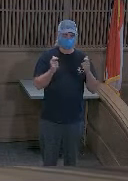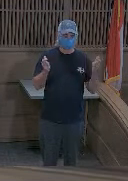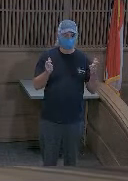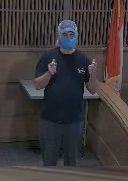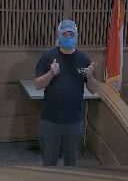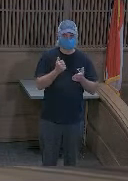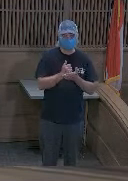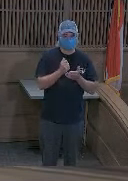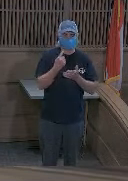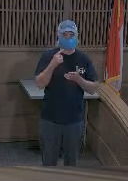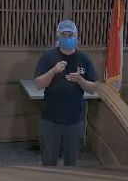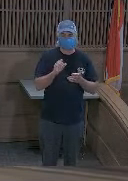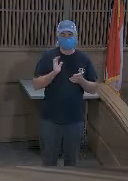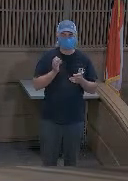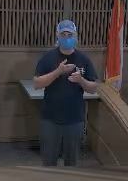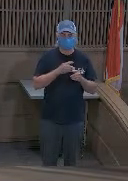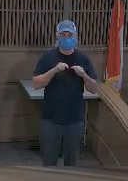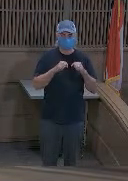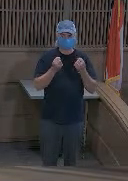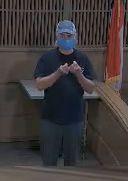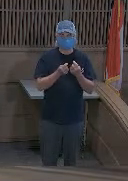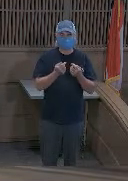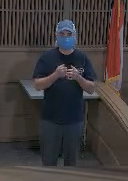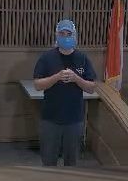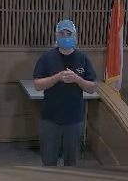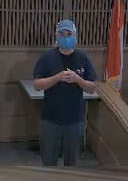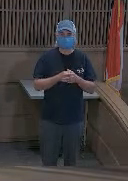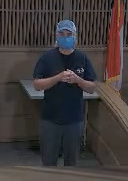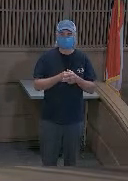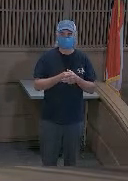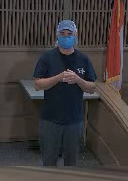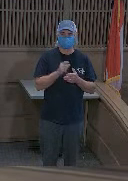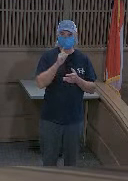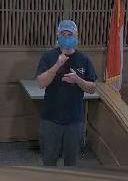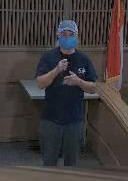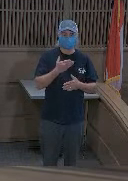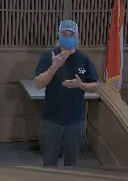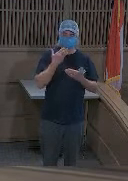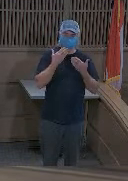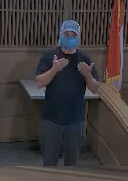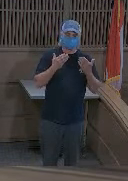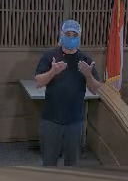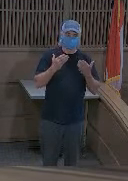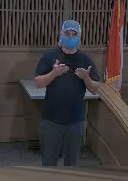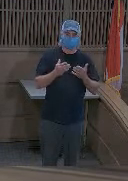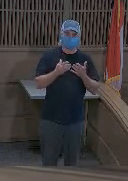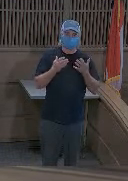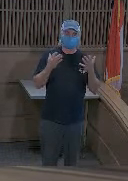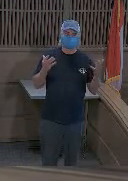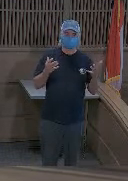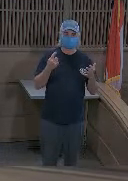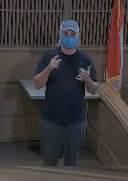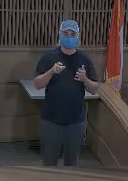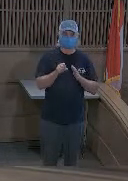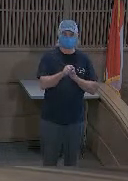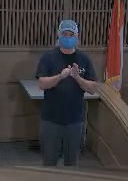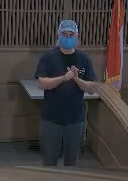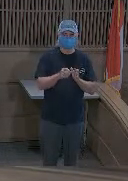our initial stage last year, and we're certainly grateful for the resource provided from the